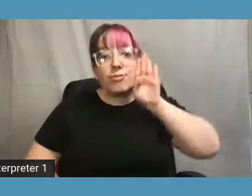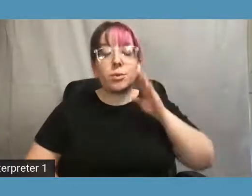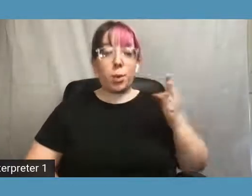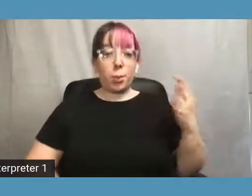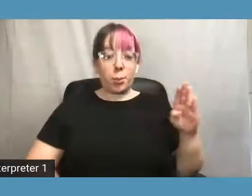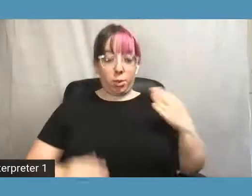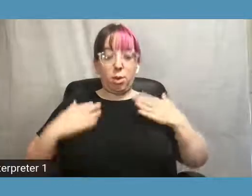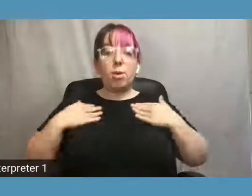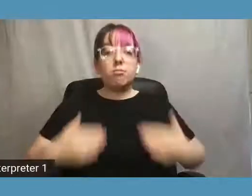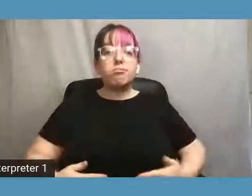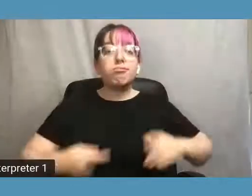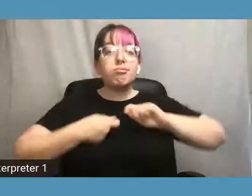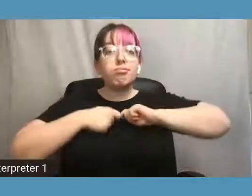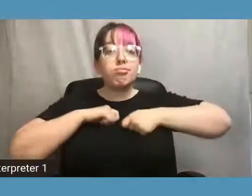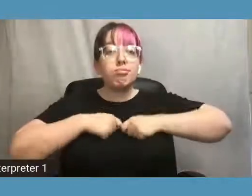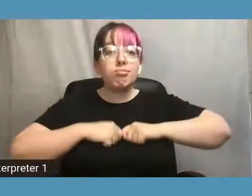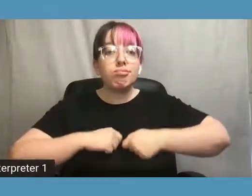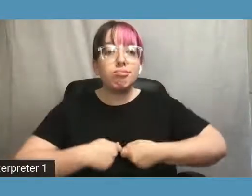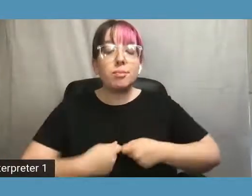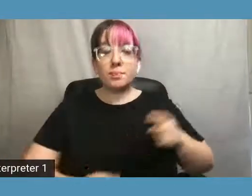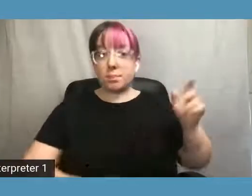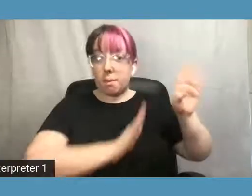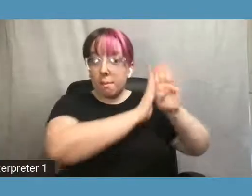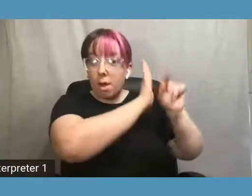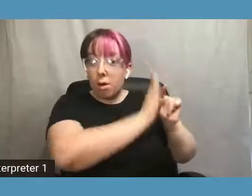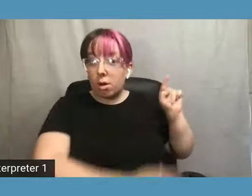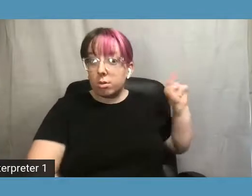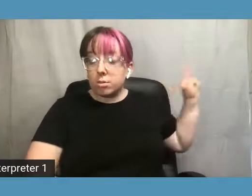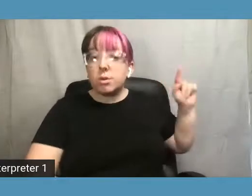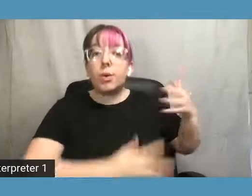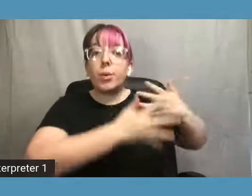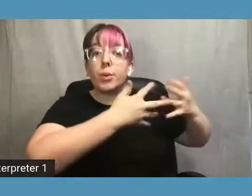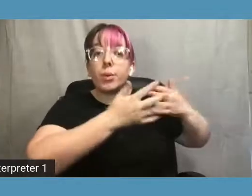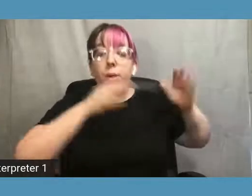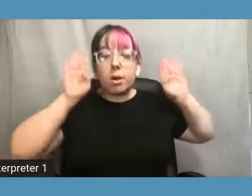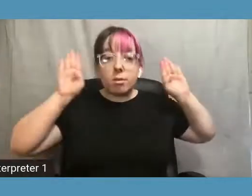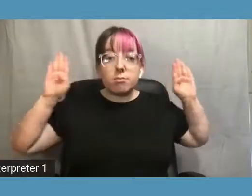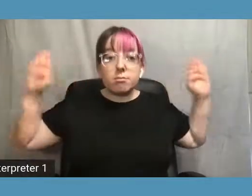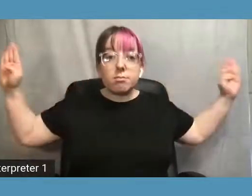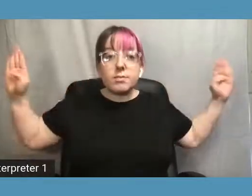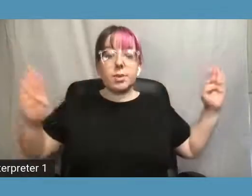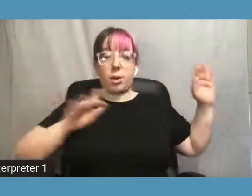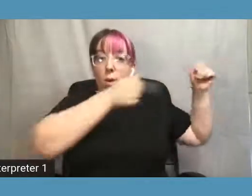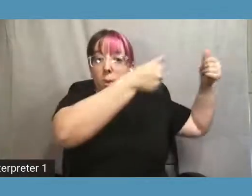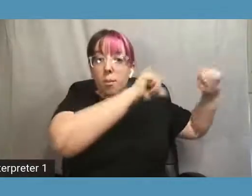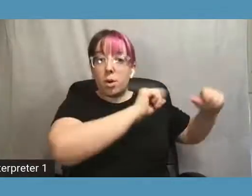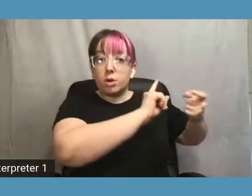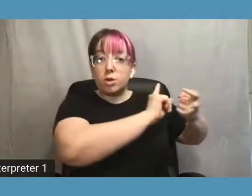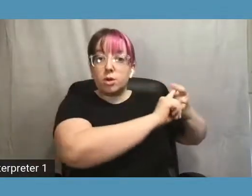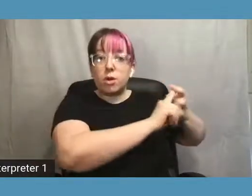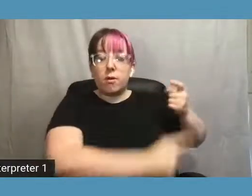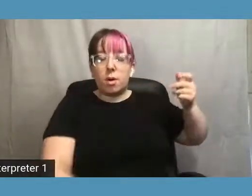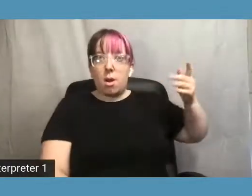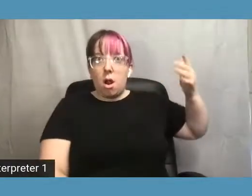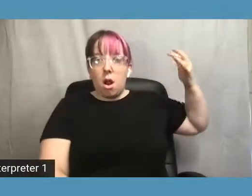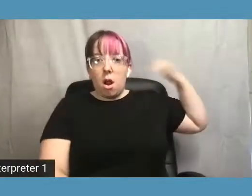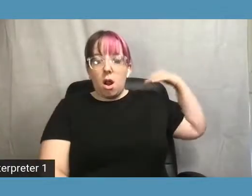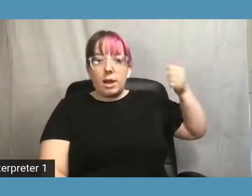shirt. In the background, there's a gray wall with a teal poster from a 1982 Smithsonian exhibition.